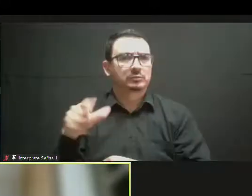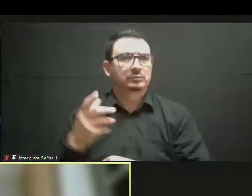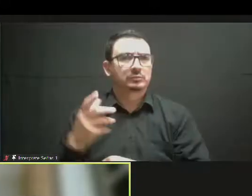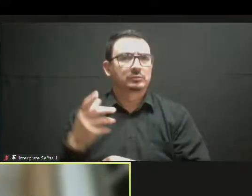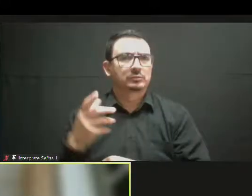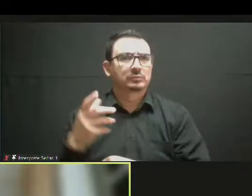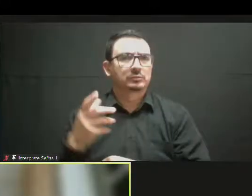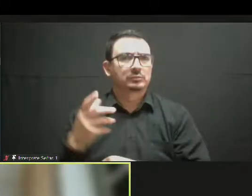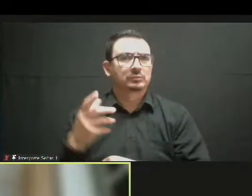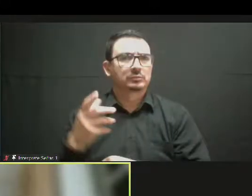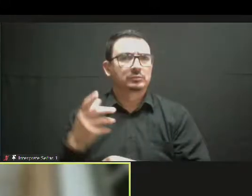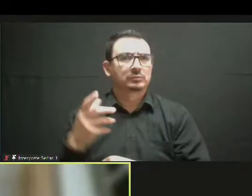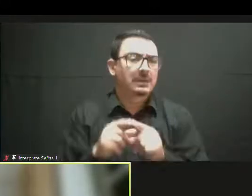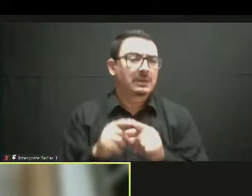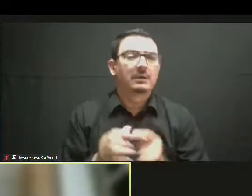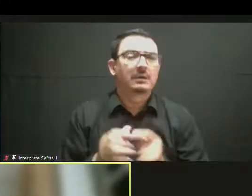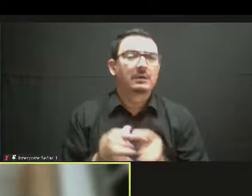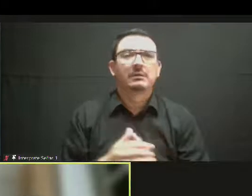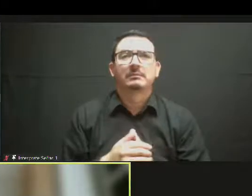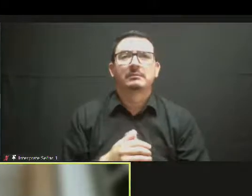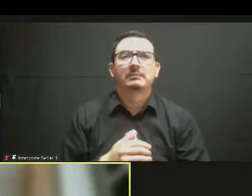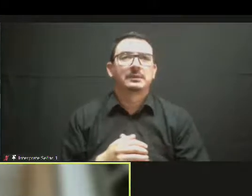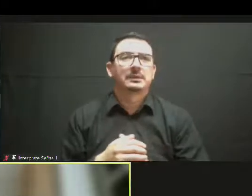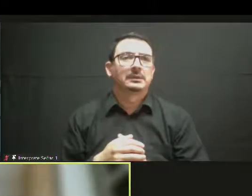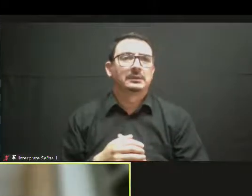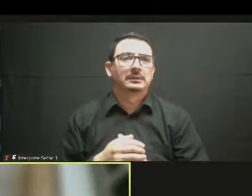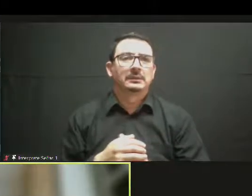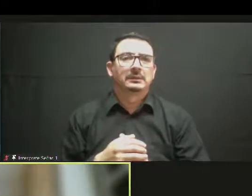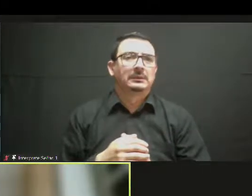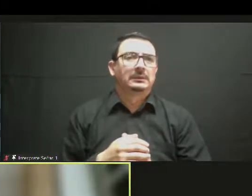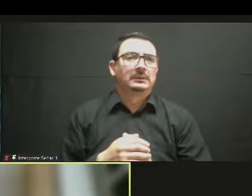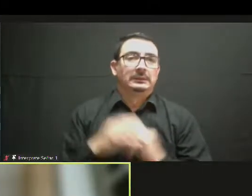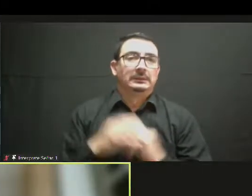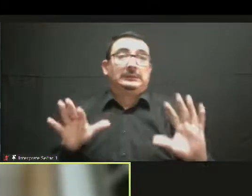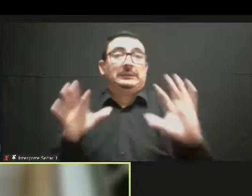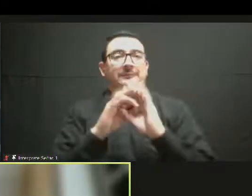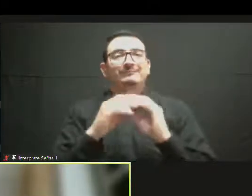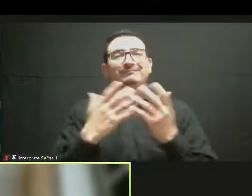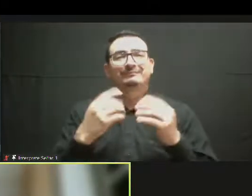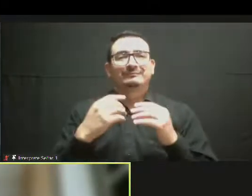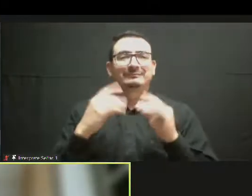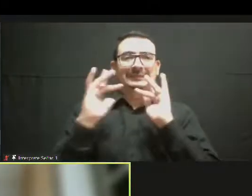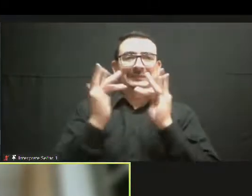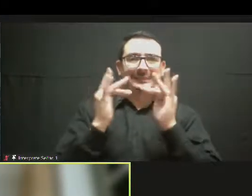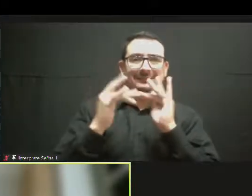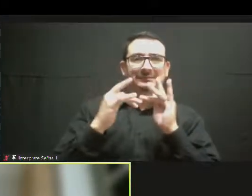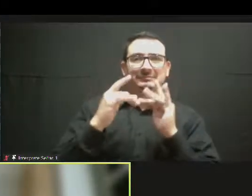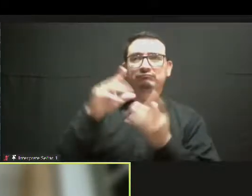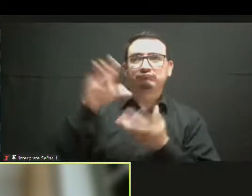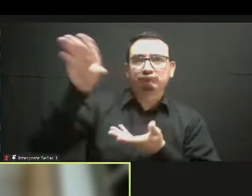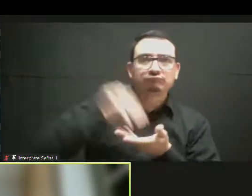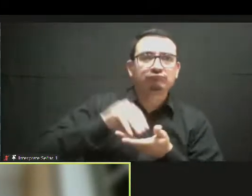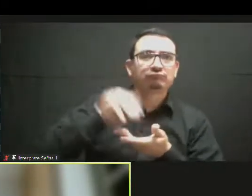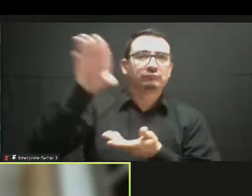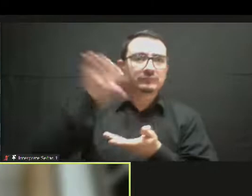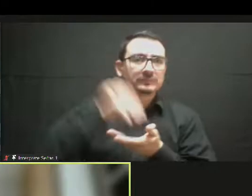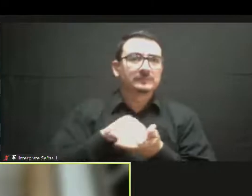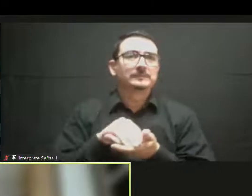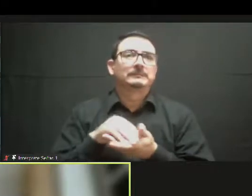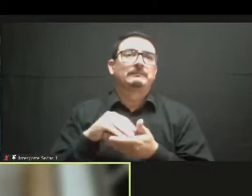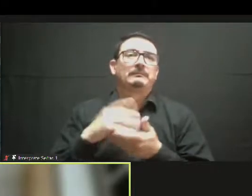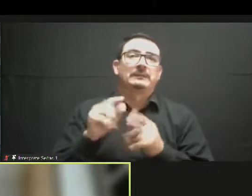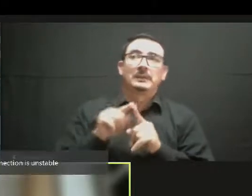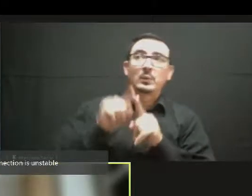bringing products to customers in different parts of the country. So I was looking at the case of Indonesia and how the growth of these